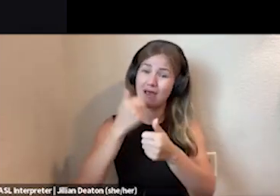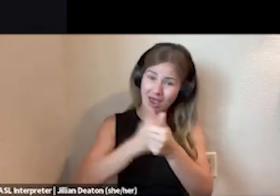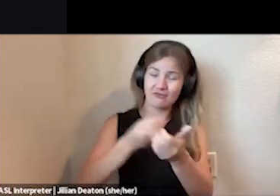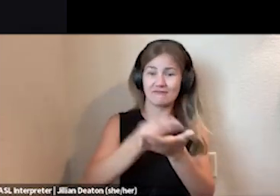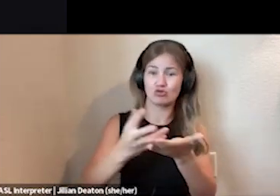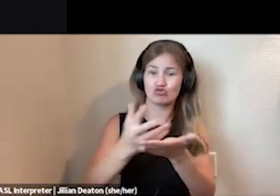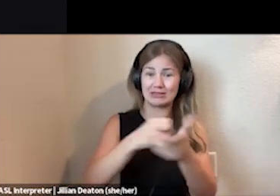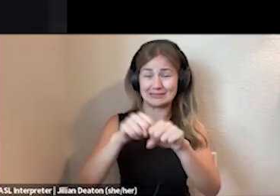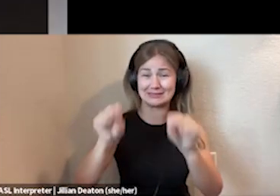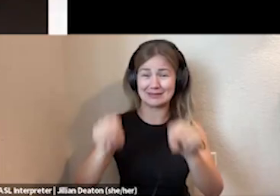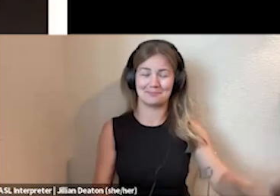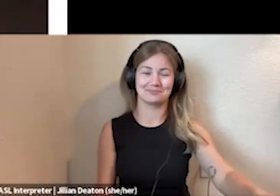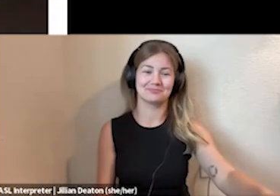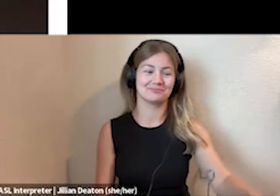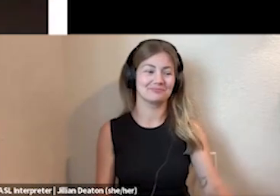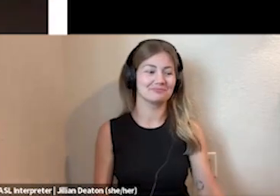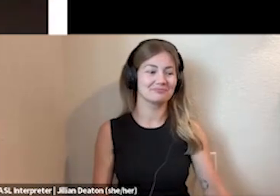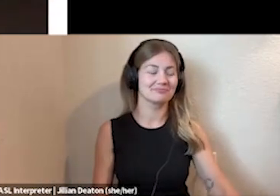please.